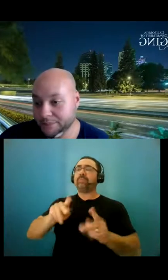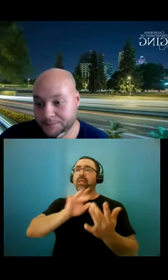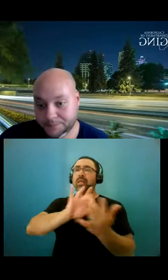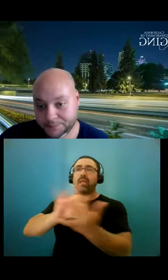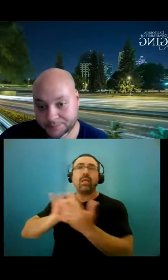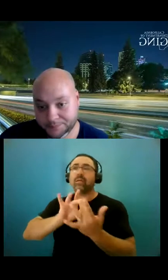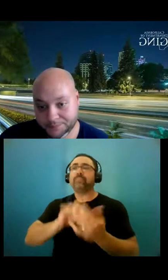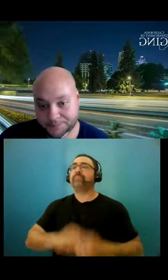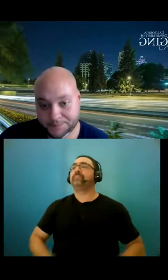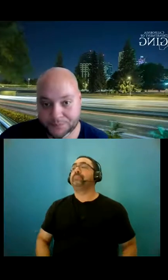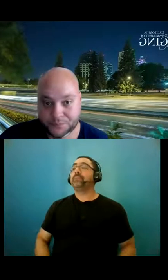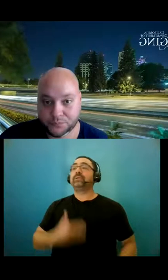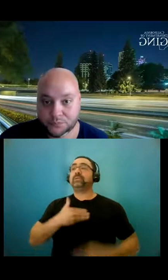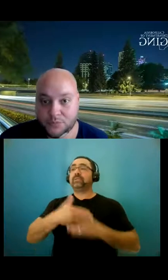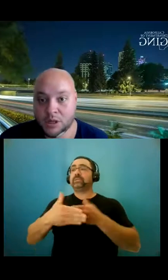slide.